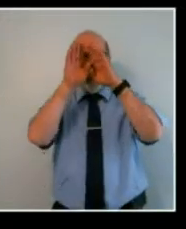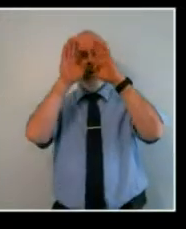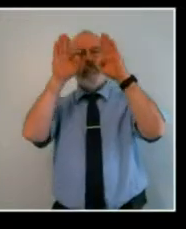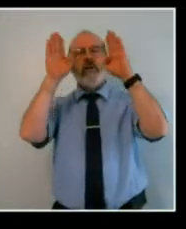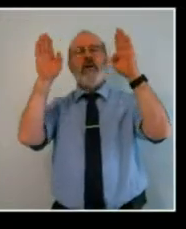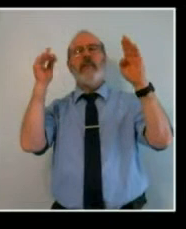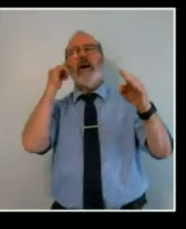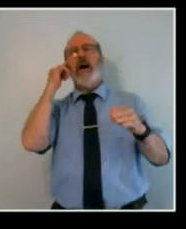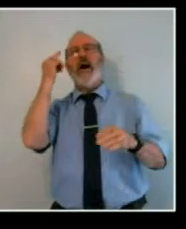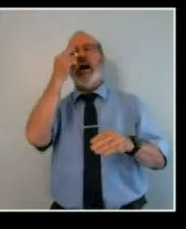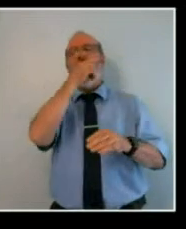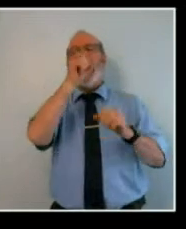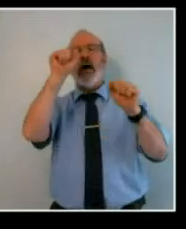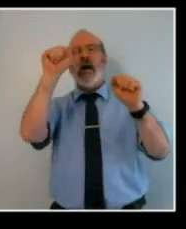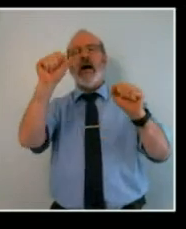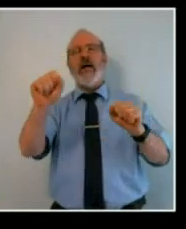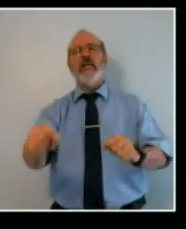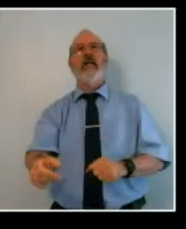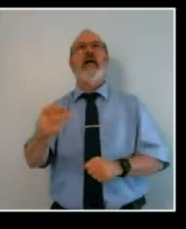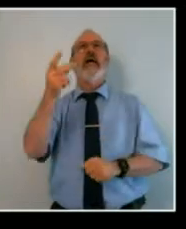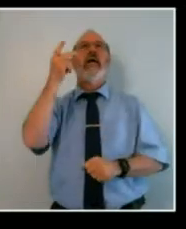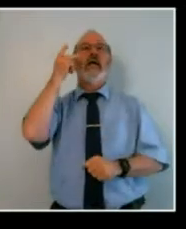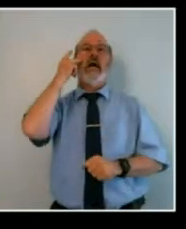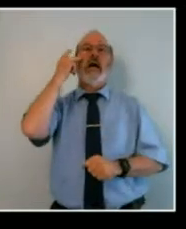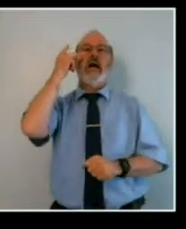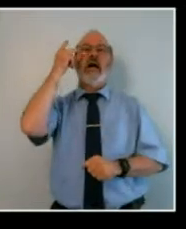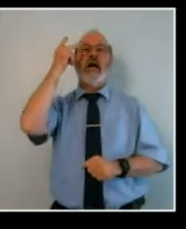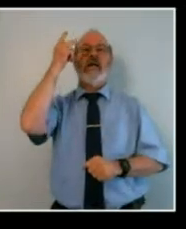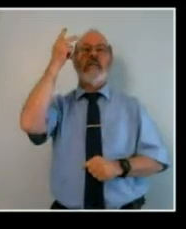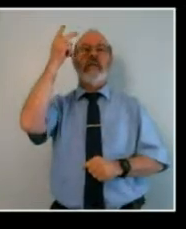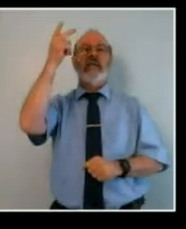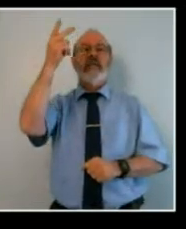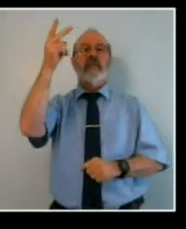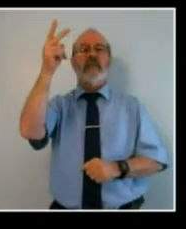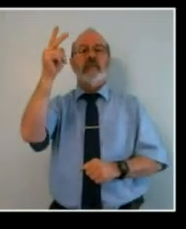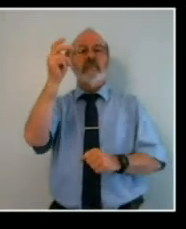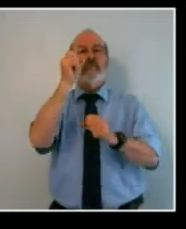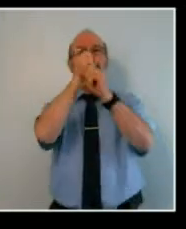Open my eyes that I may see